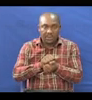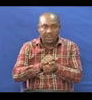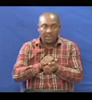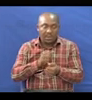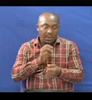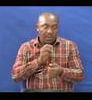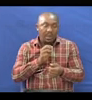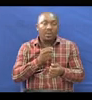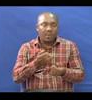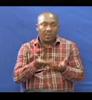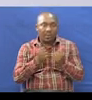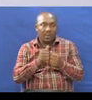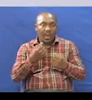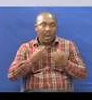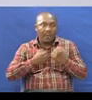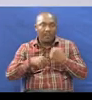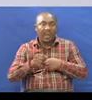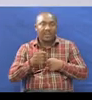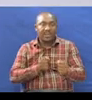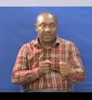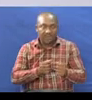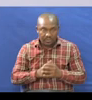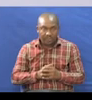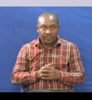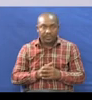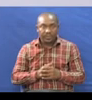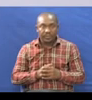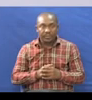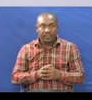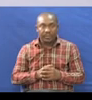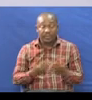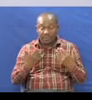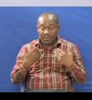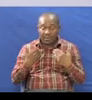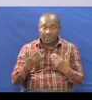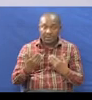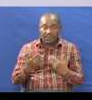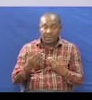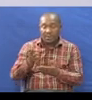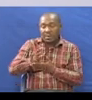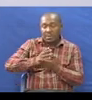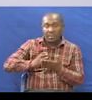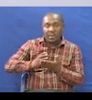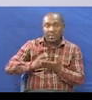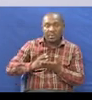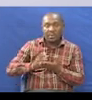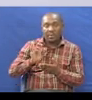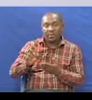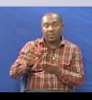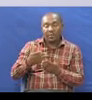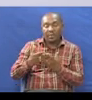mode of production and where it was practiced. So, based on those